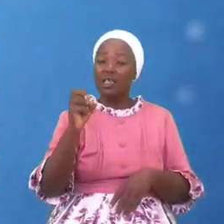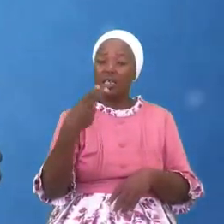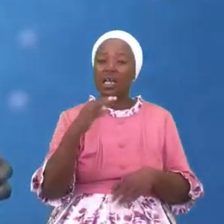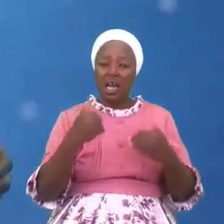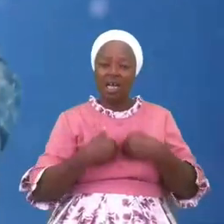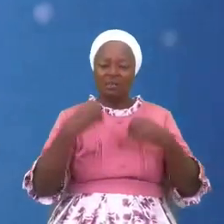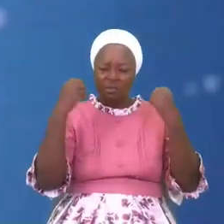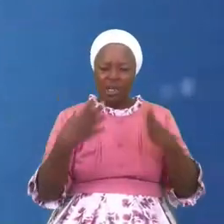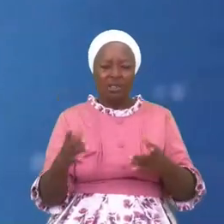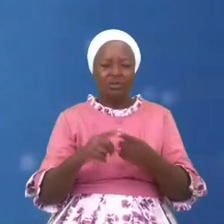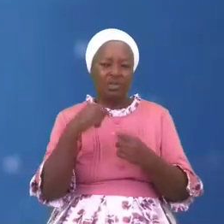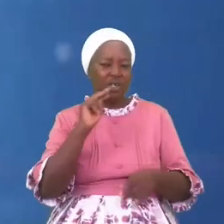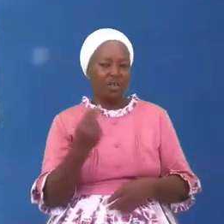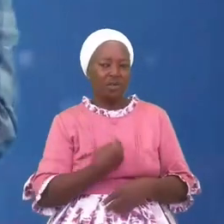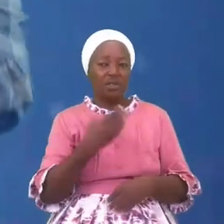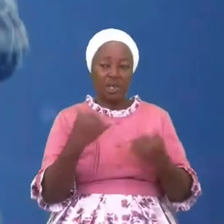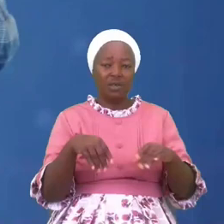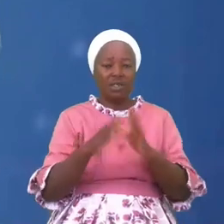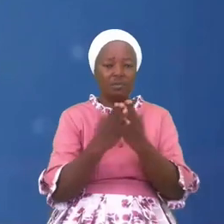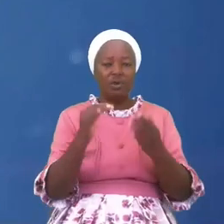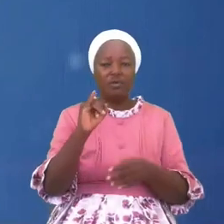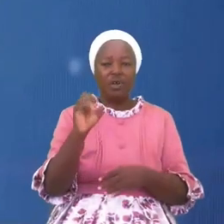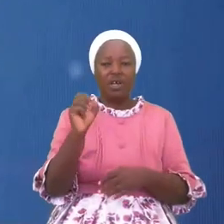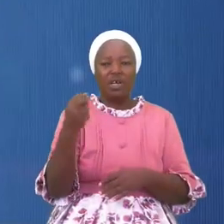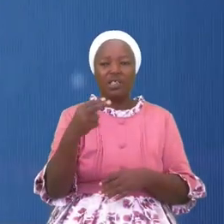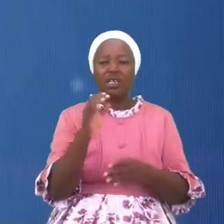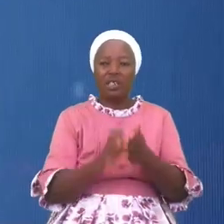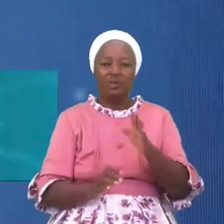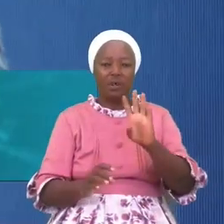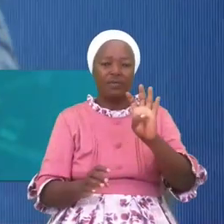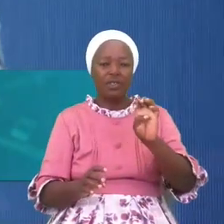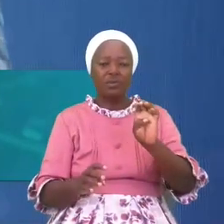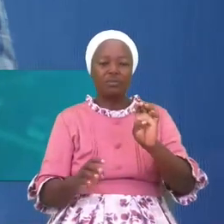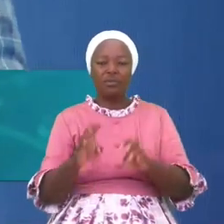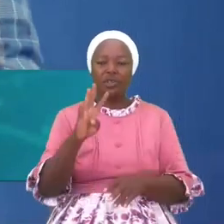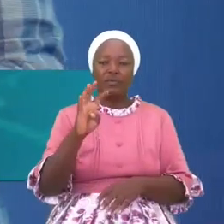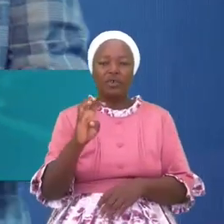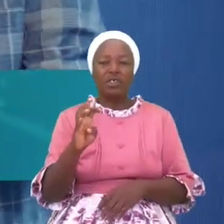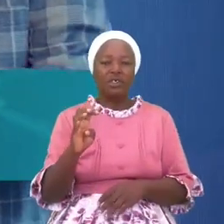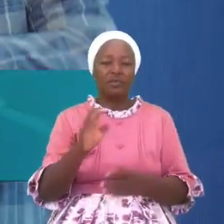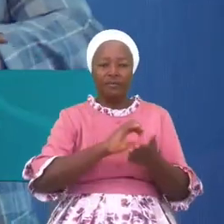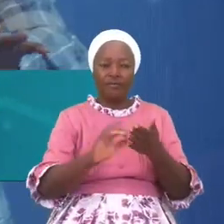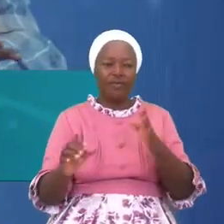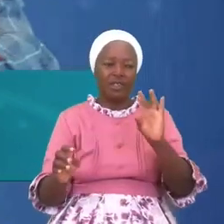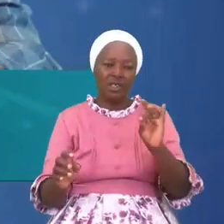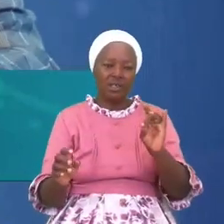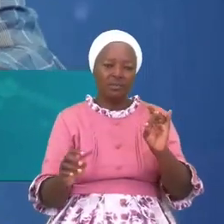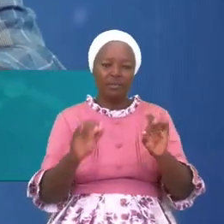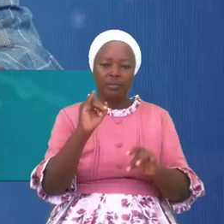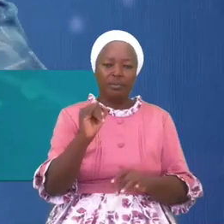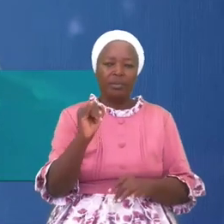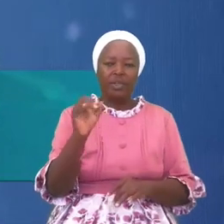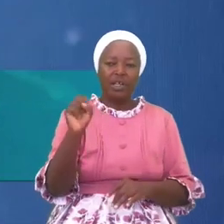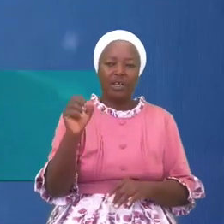chapter 40, and I'm reading from verse 8. Isaiah chapter 40, verse 8. The grass